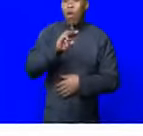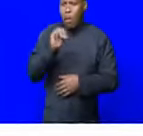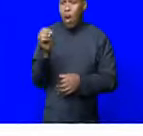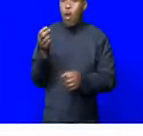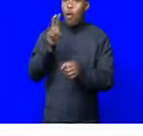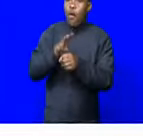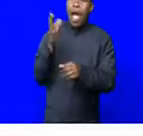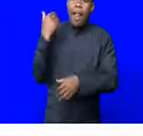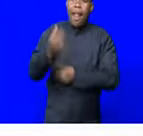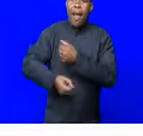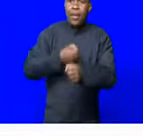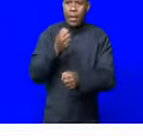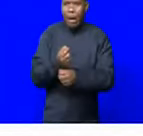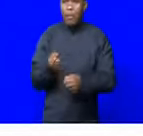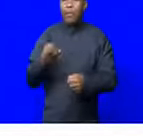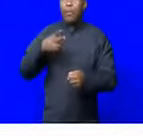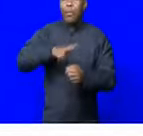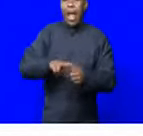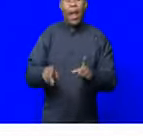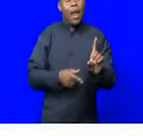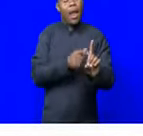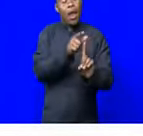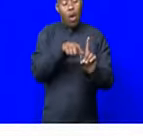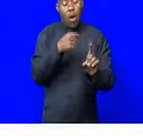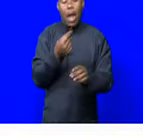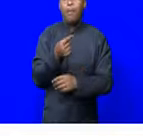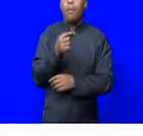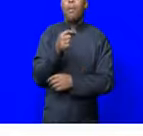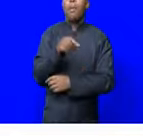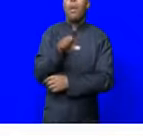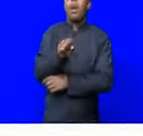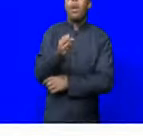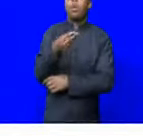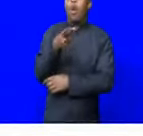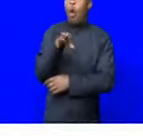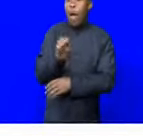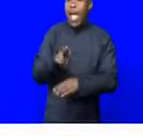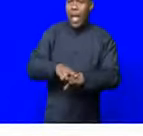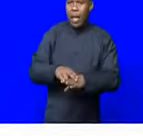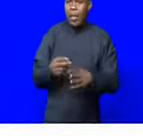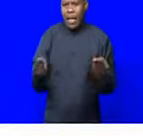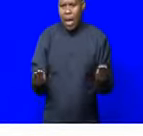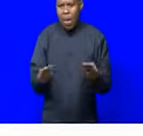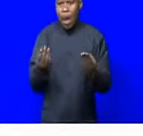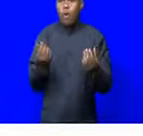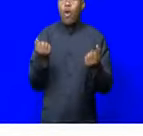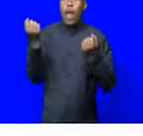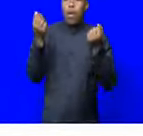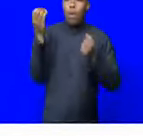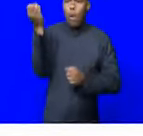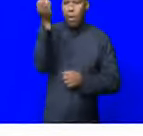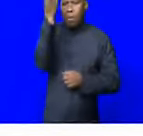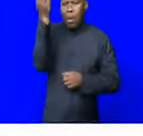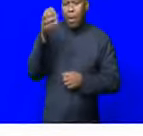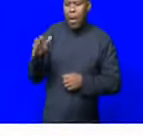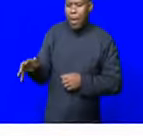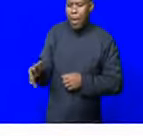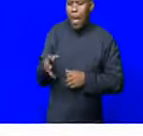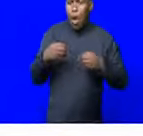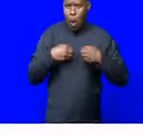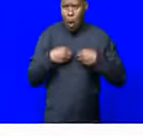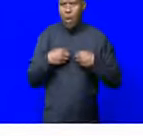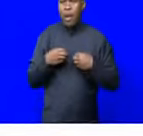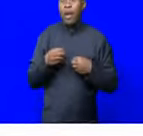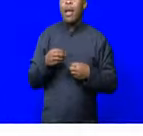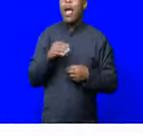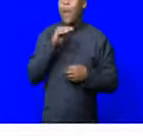year. Veli Shonge from Pondo constituency spoke on behalf of the tractor owners. Nalo 21 days esibhadareka ngayo ukhantu bese kuba